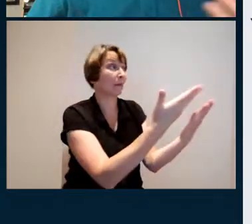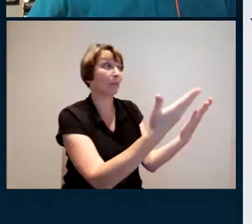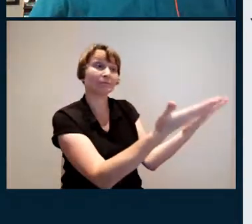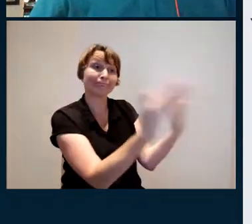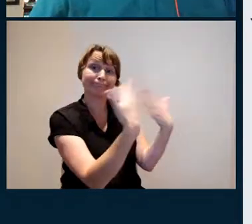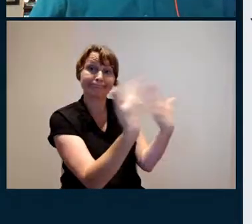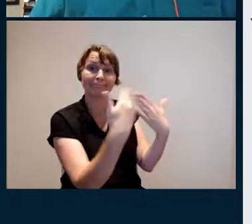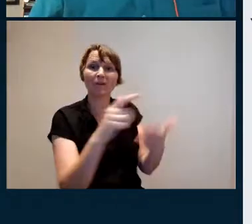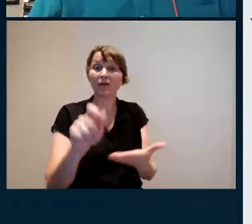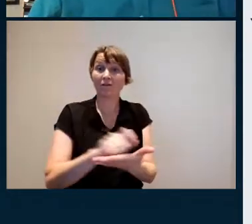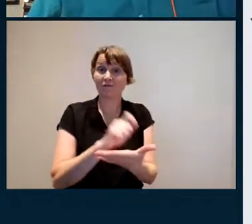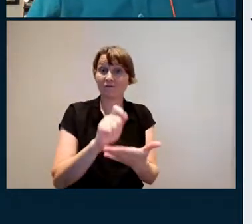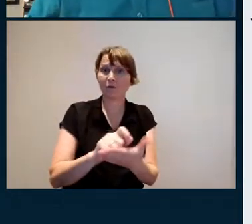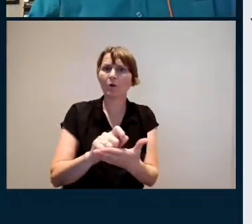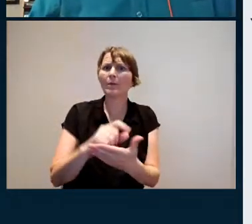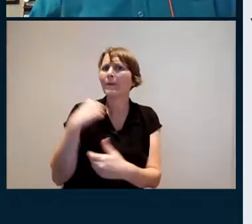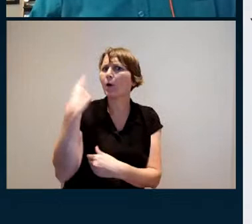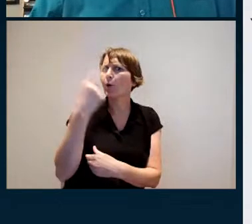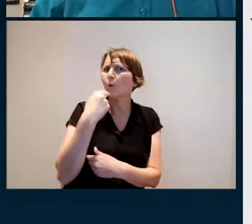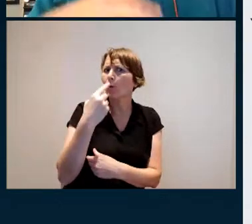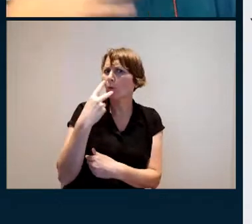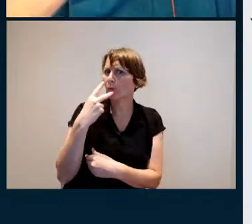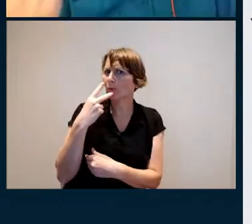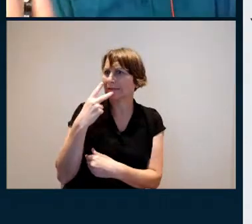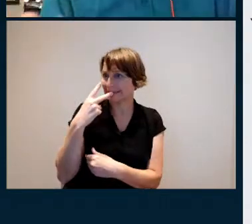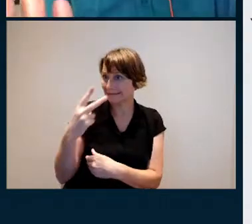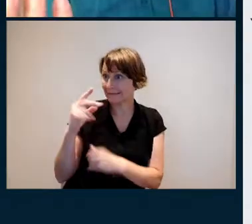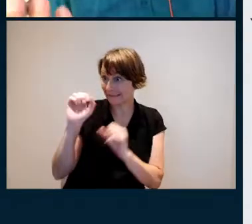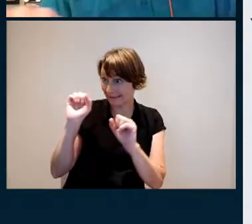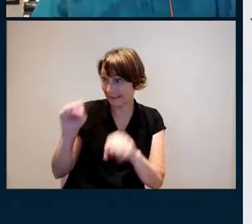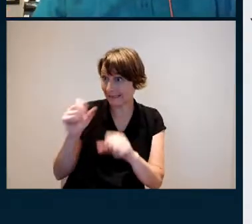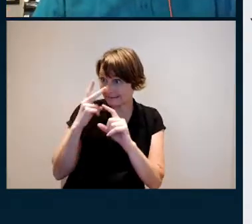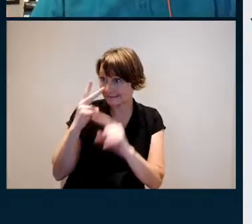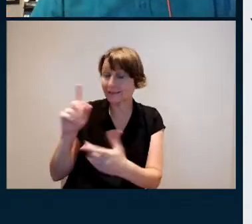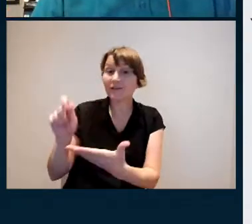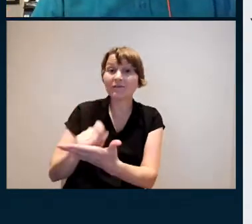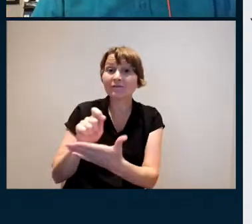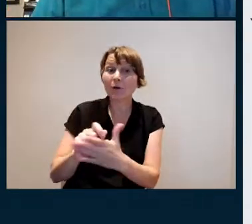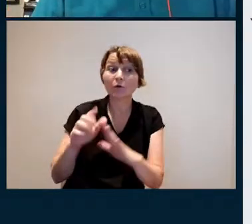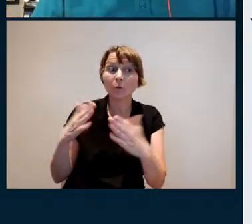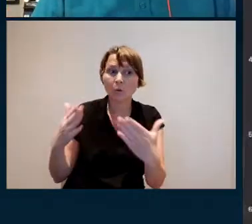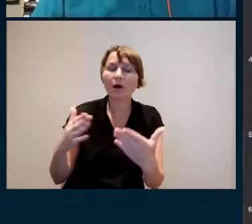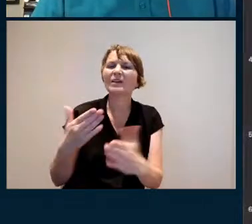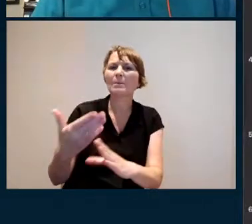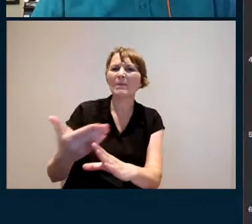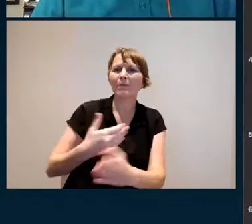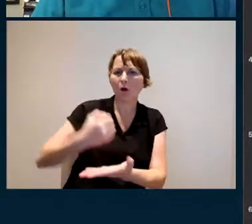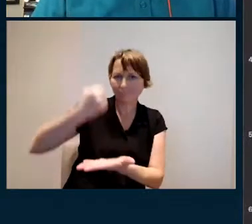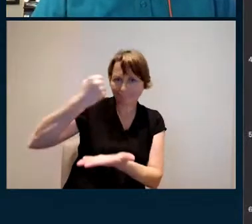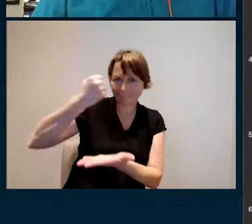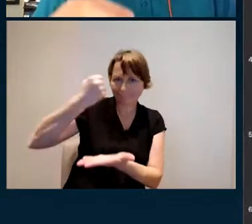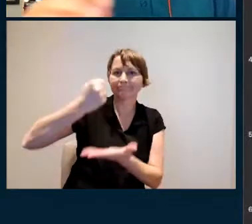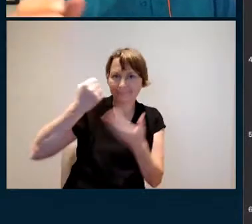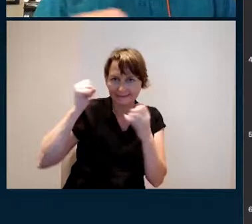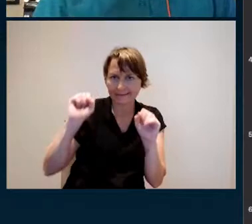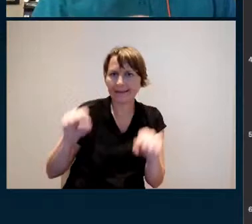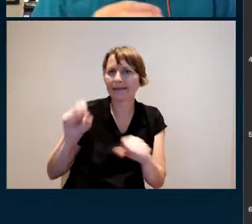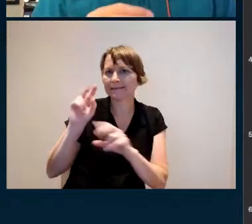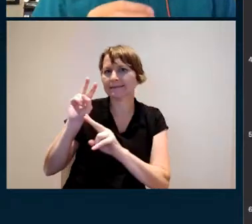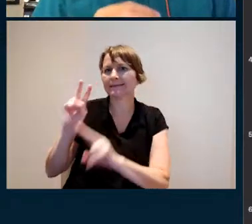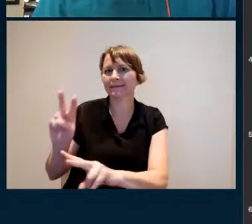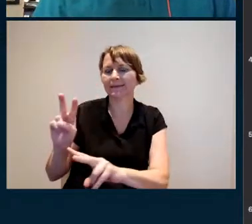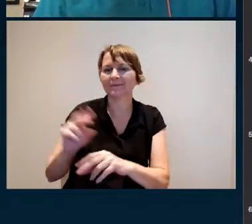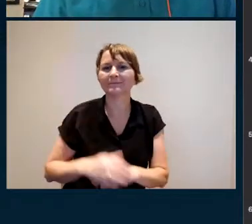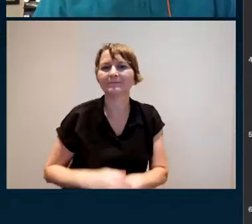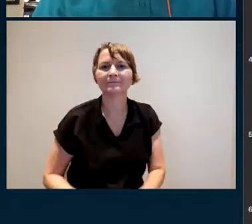the results, you have to be authenticated. So there's three things hooked up here, and if we look over at this diagram,